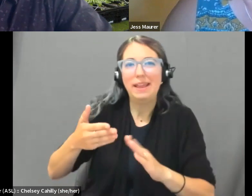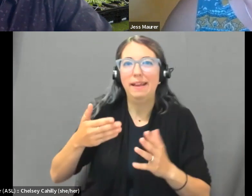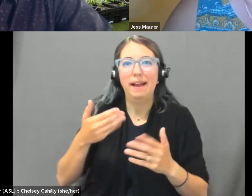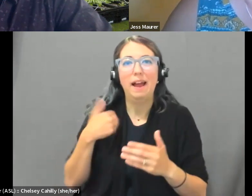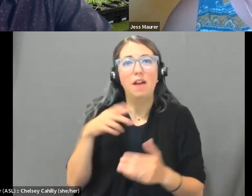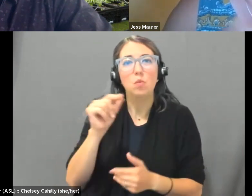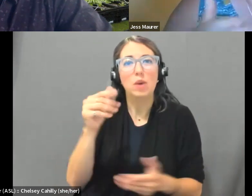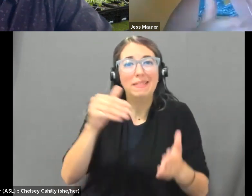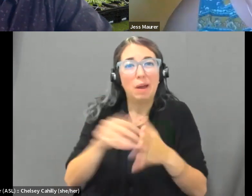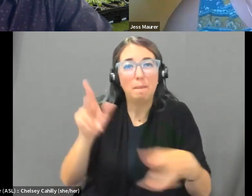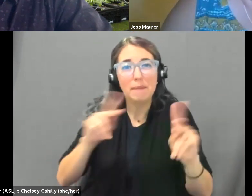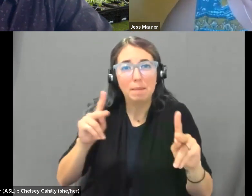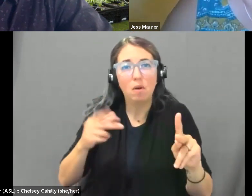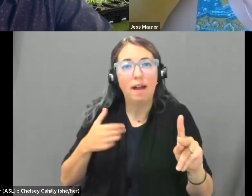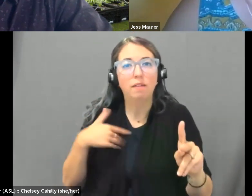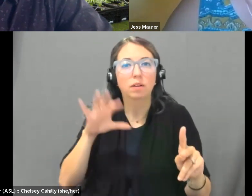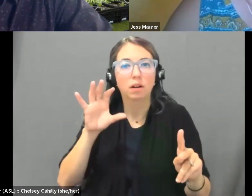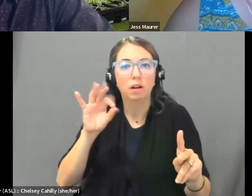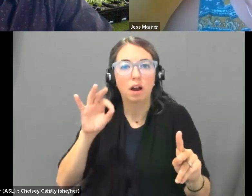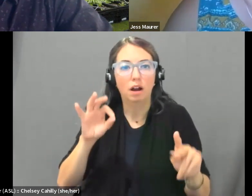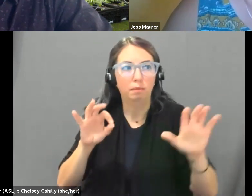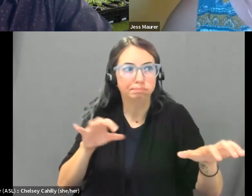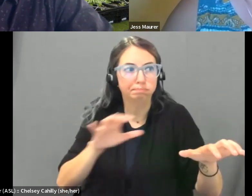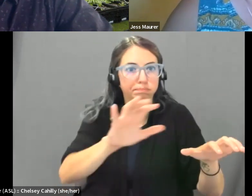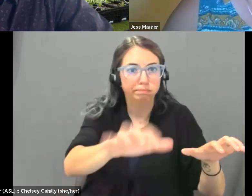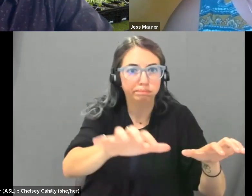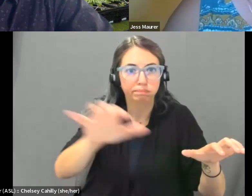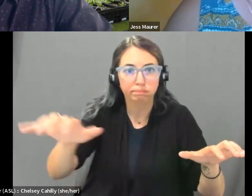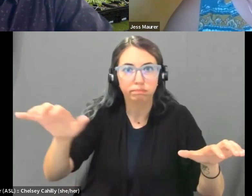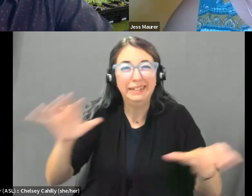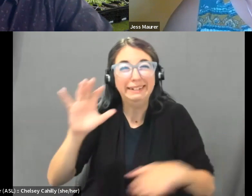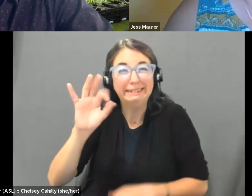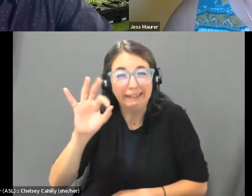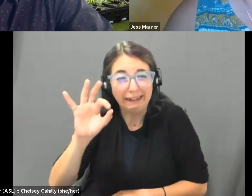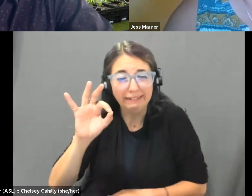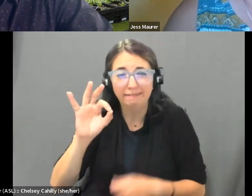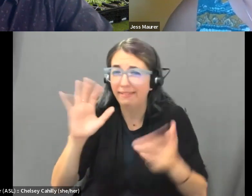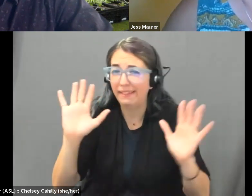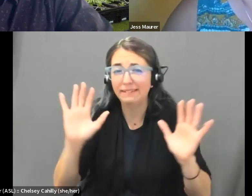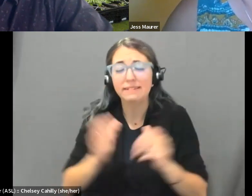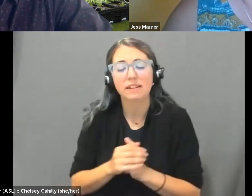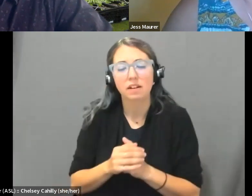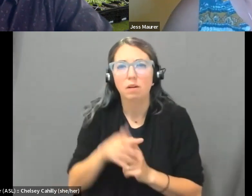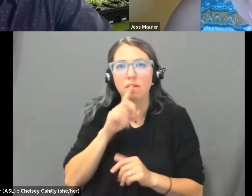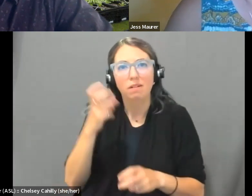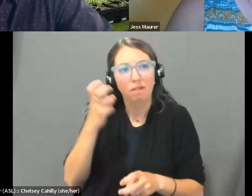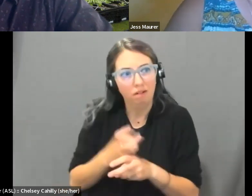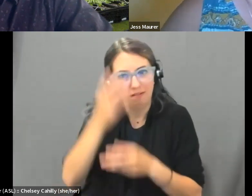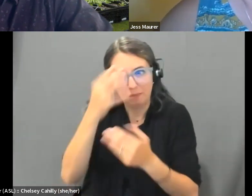mostly when it's very difficult to disaggregate data. And so this will help